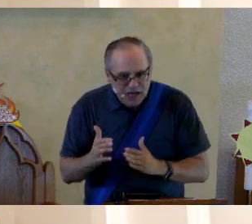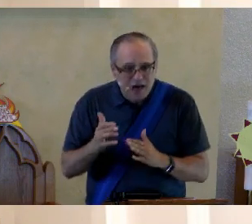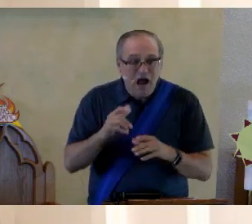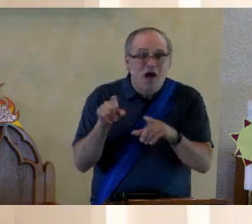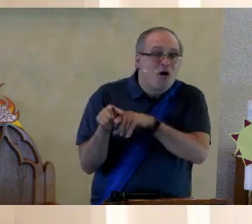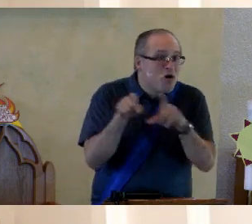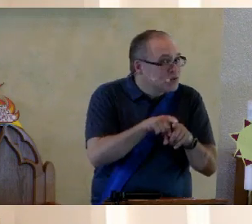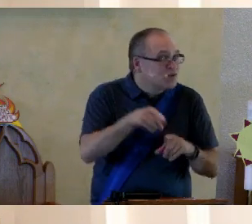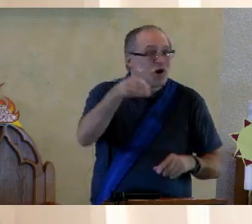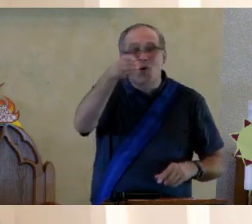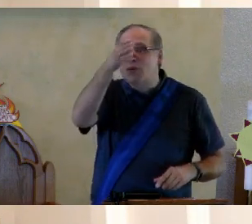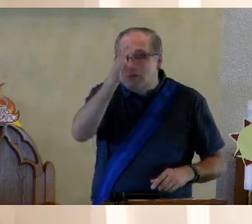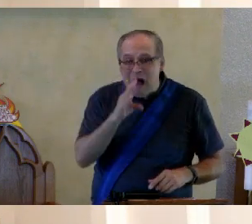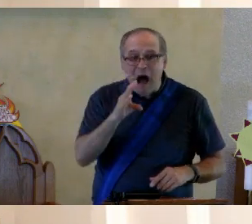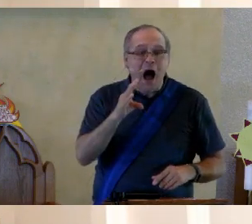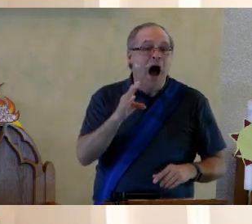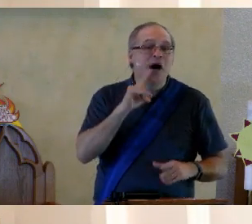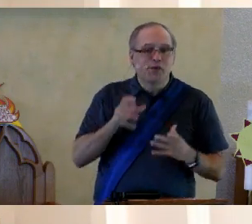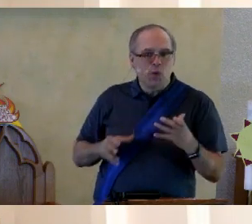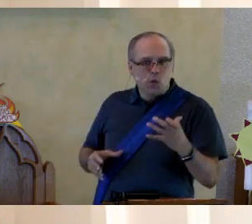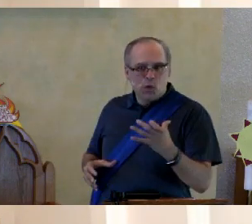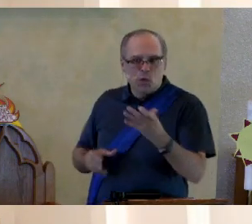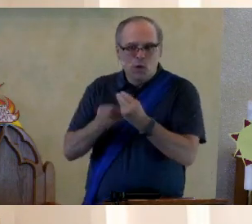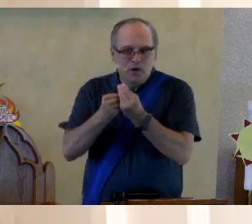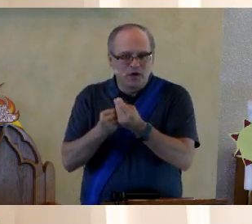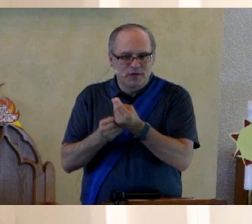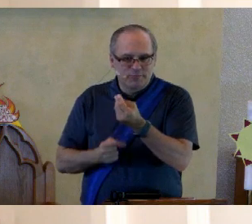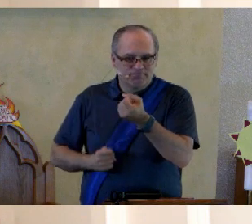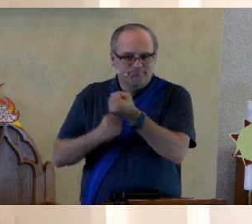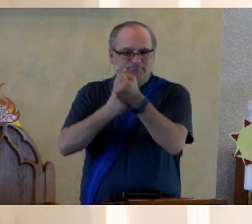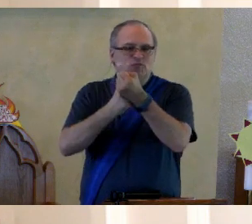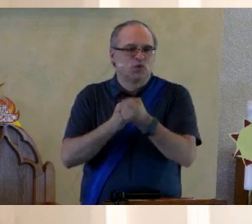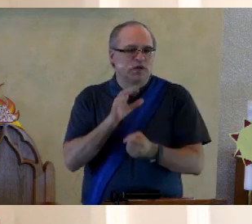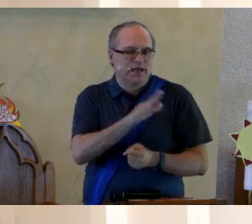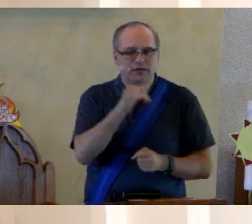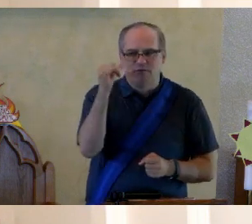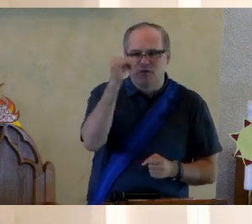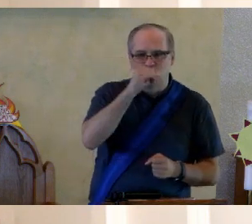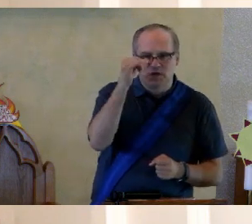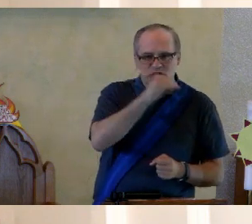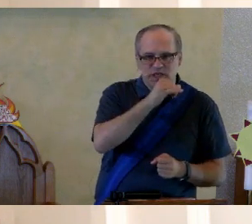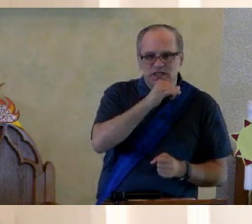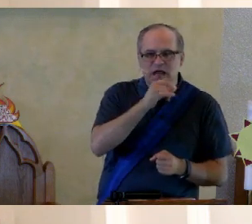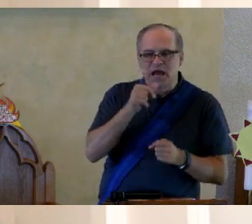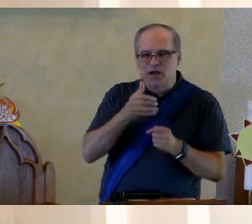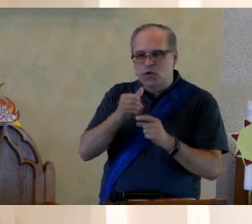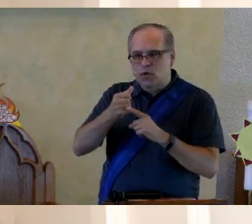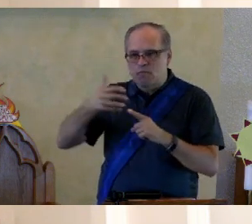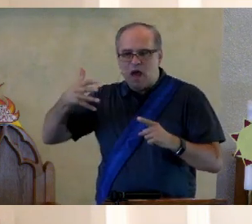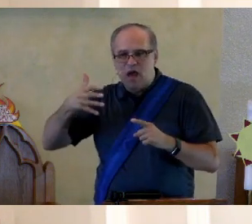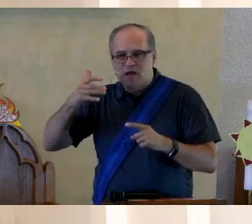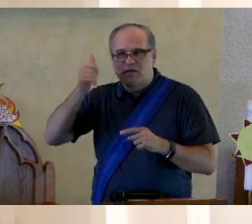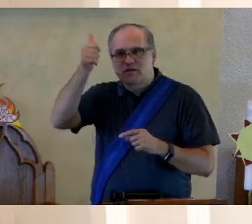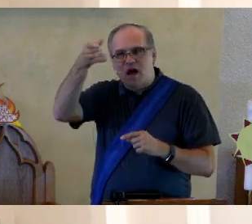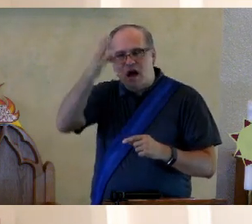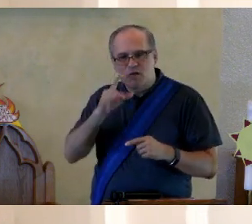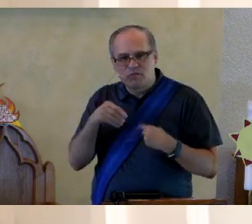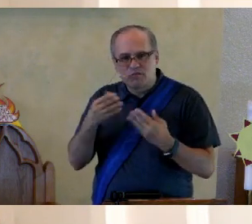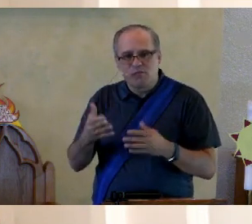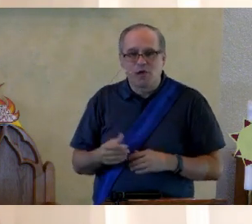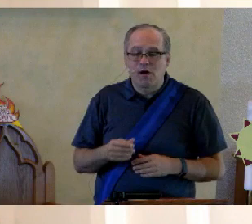override his foolishness and bring about the expected end nonetheless. The fate of Nineveh did not rely